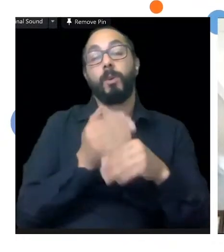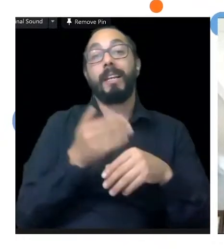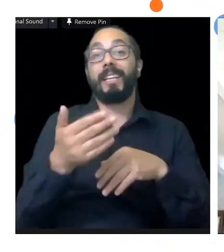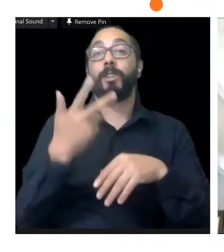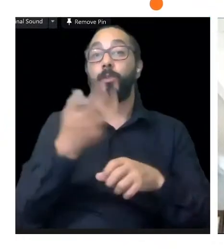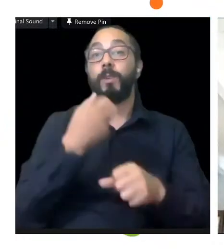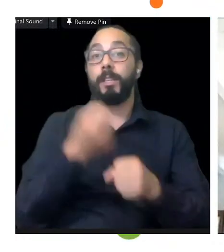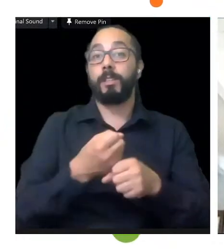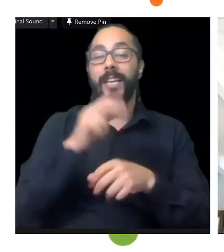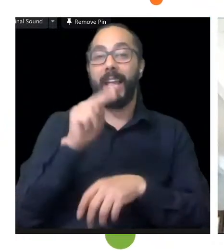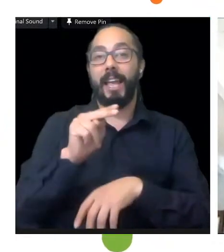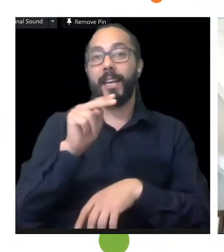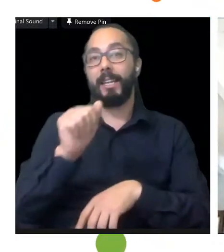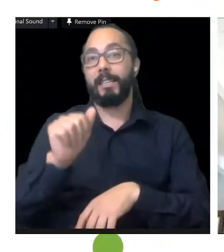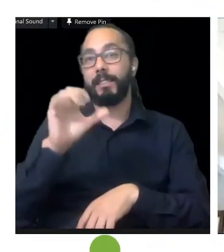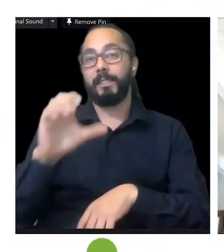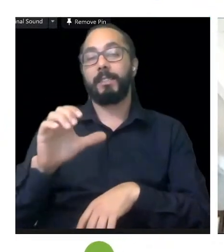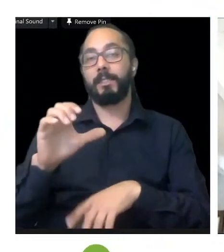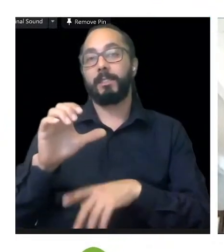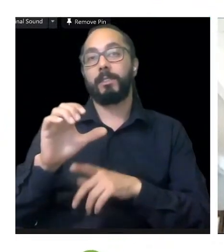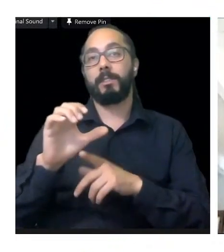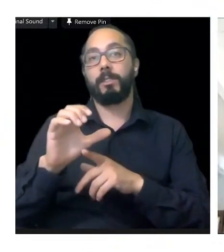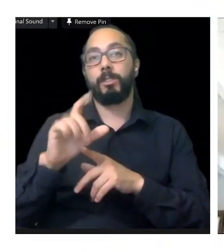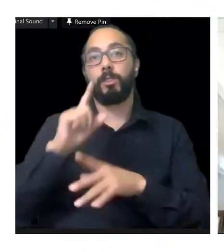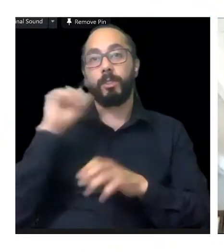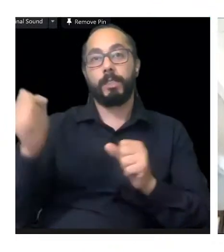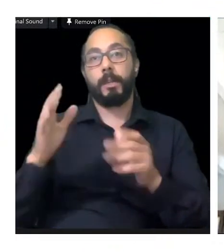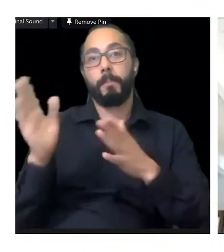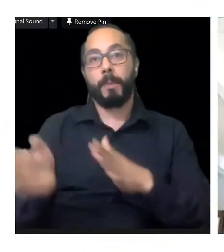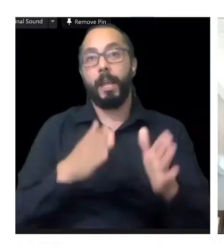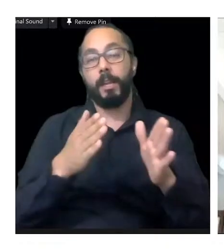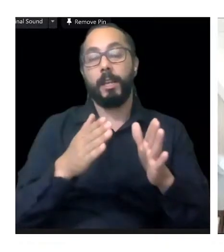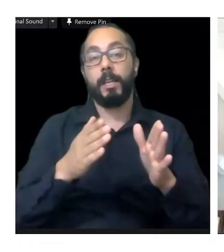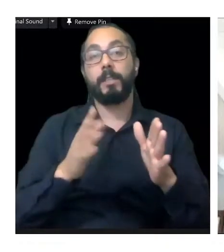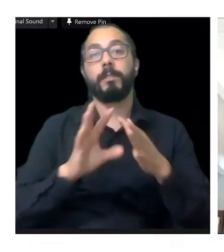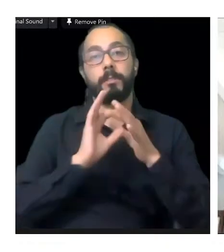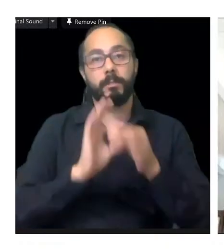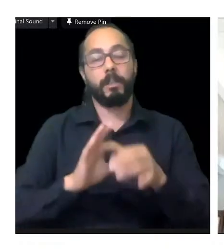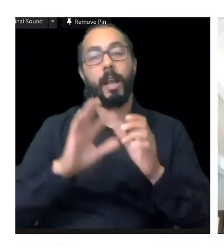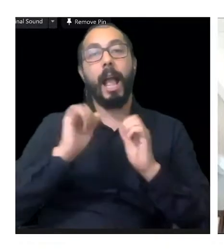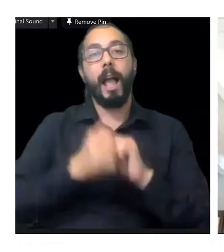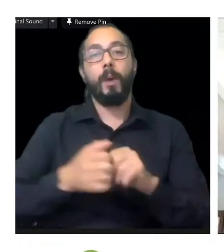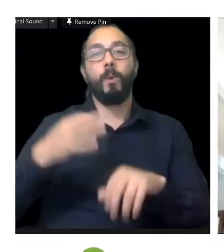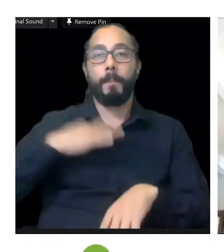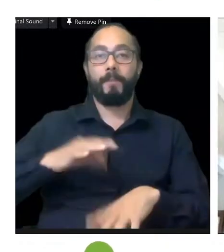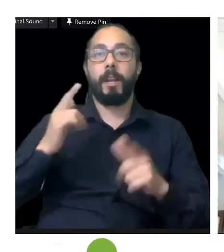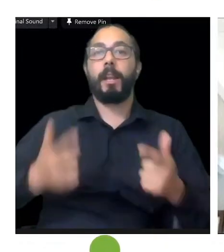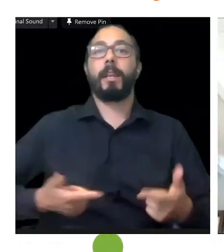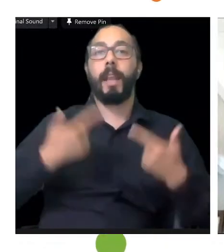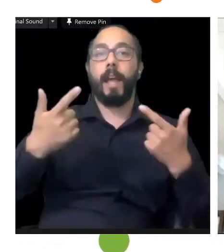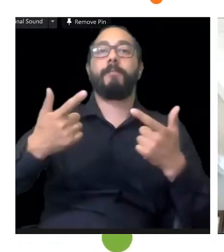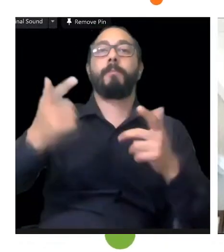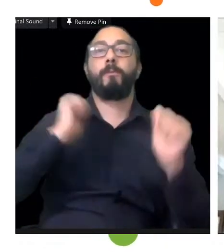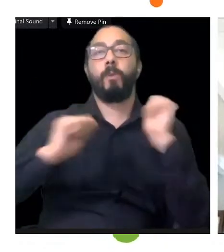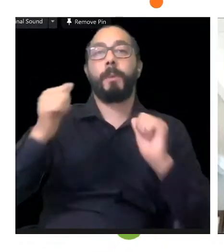next act, all decisions that are going to be taken will be about how will this benefit the live performing arts sector? What can